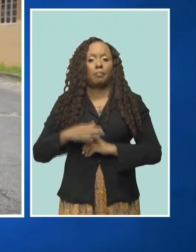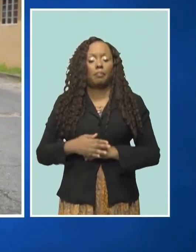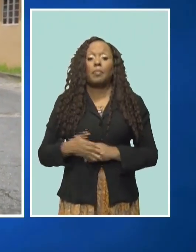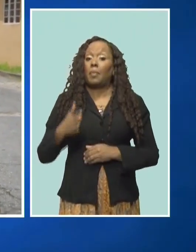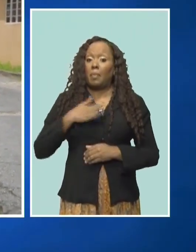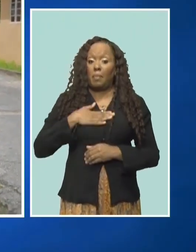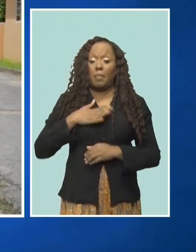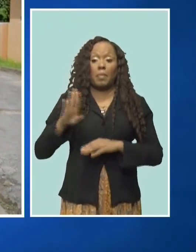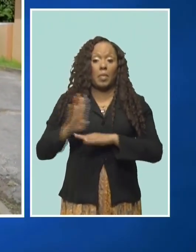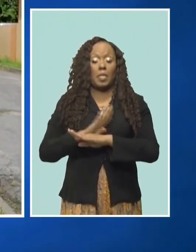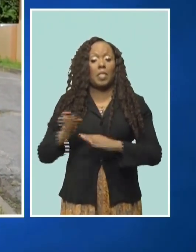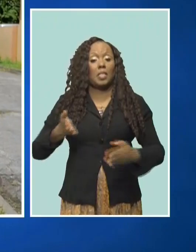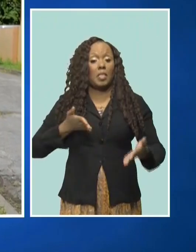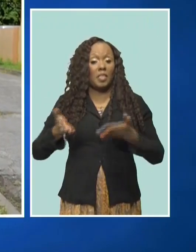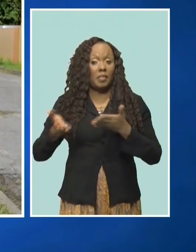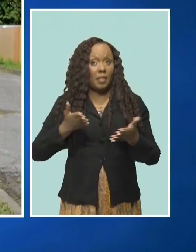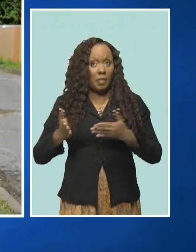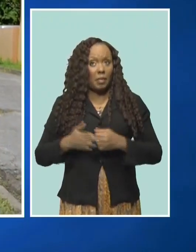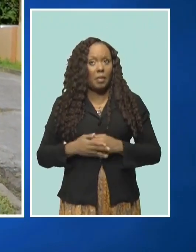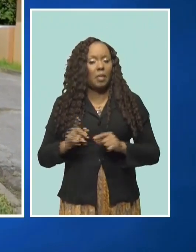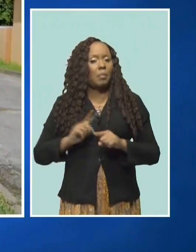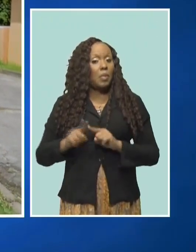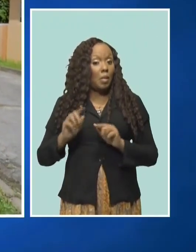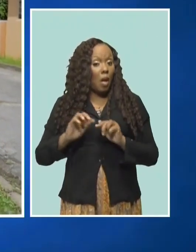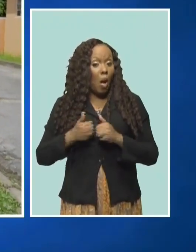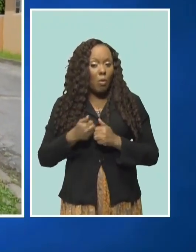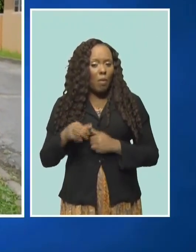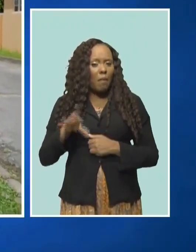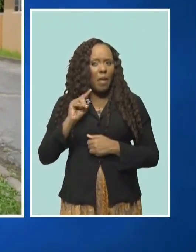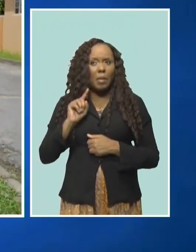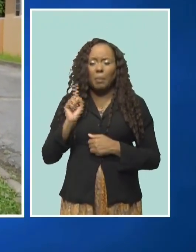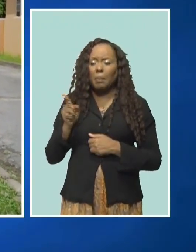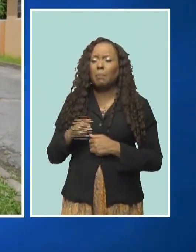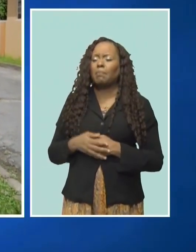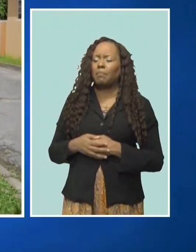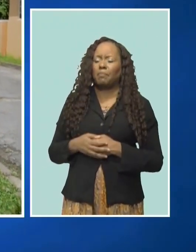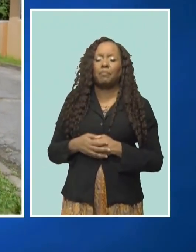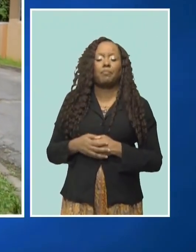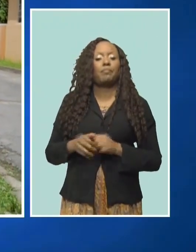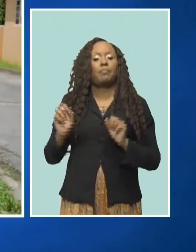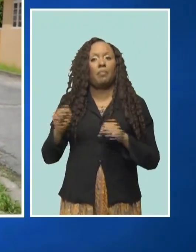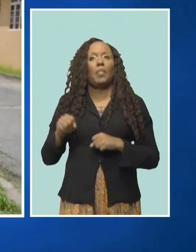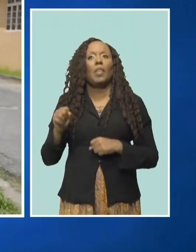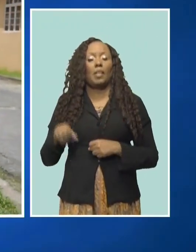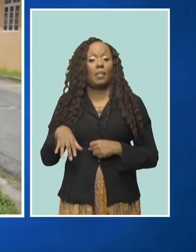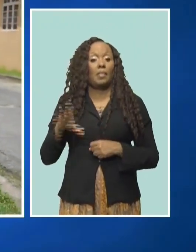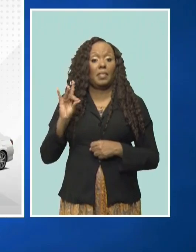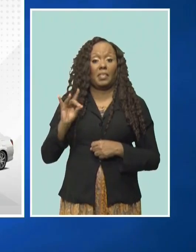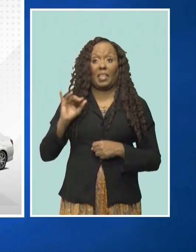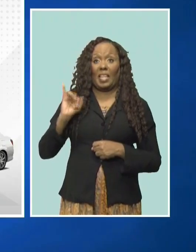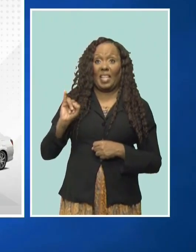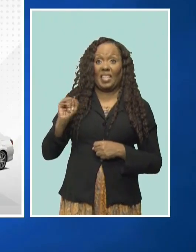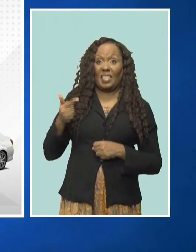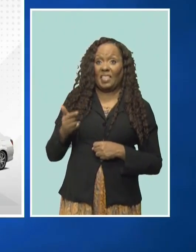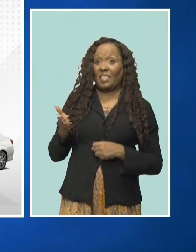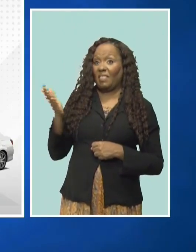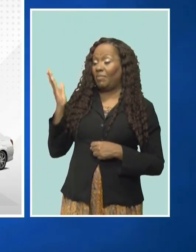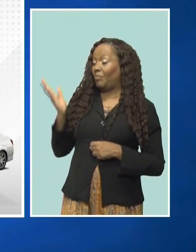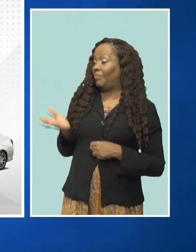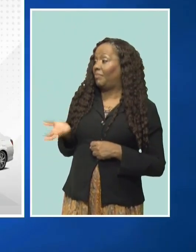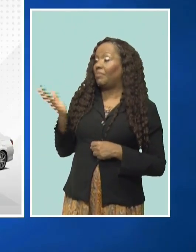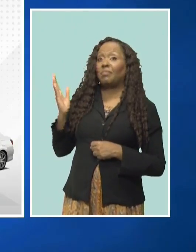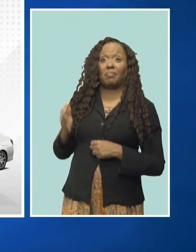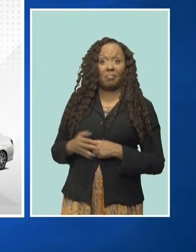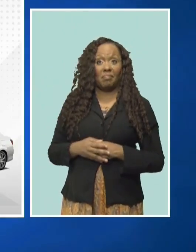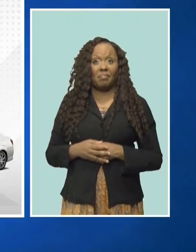finding them to access their services is not difficult. CDR Rentals can be found on Instagram under